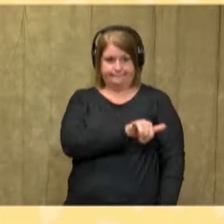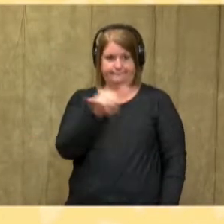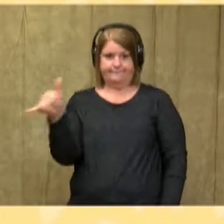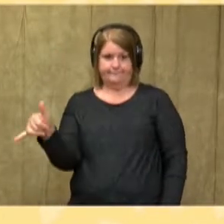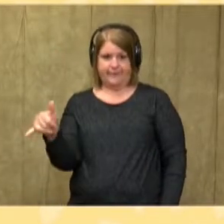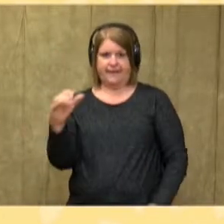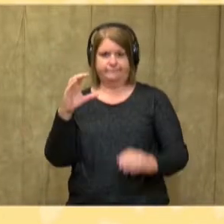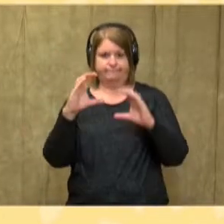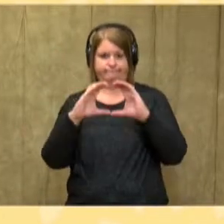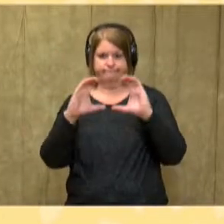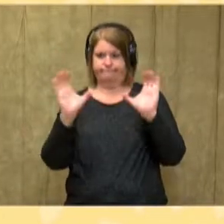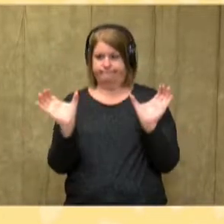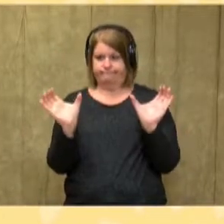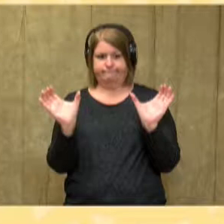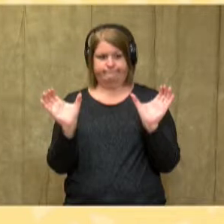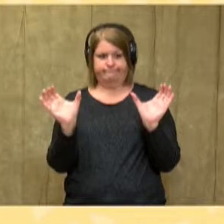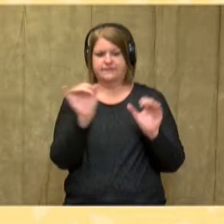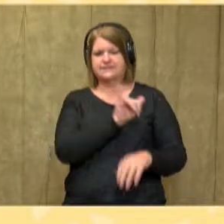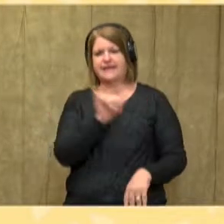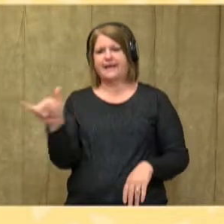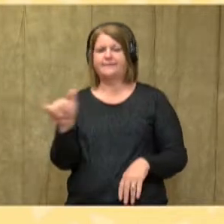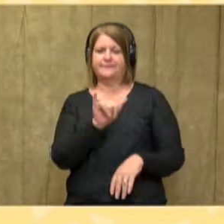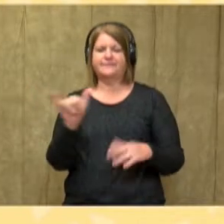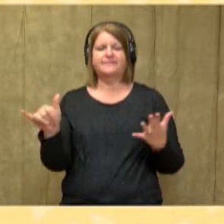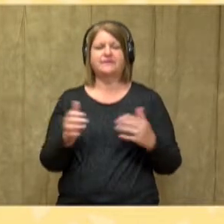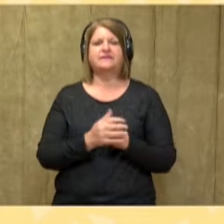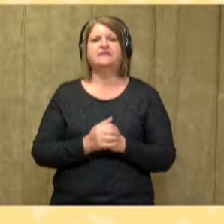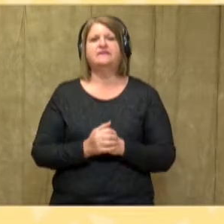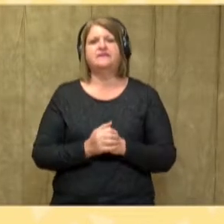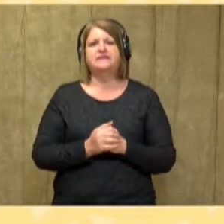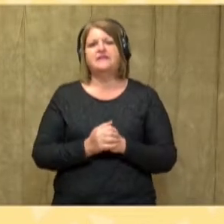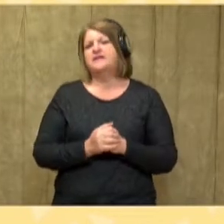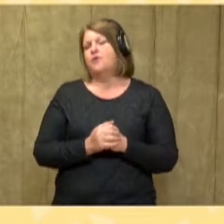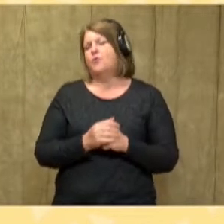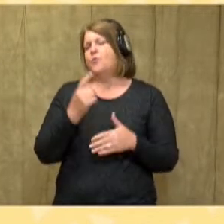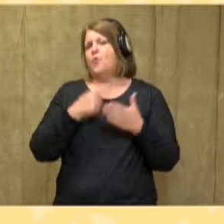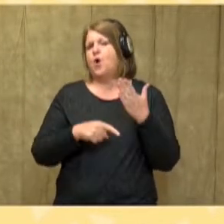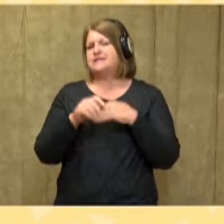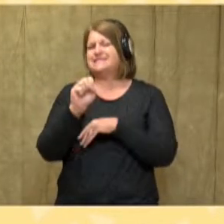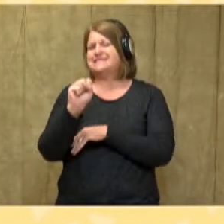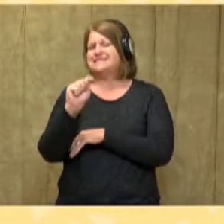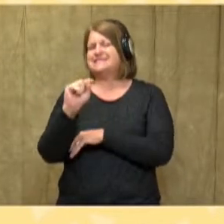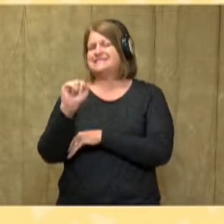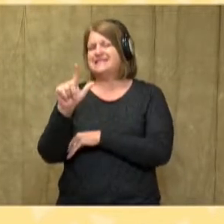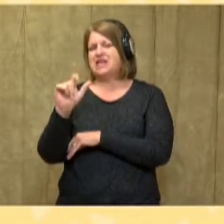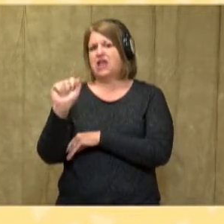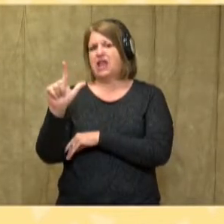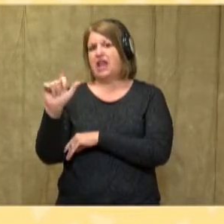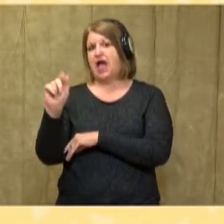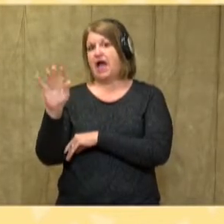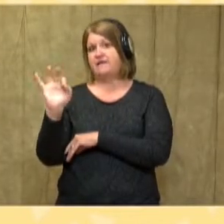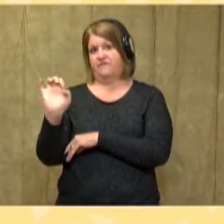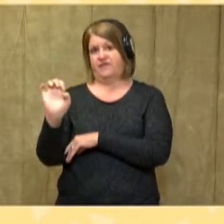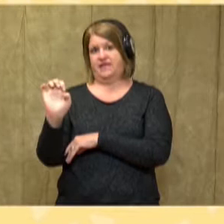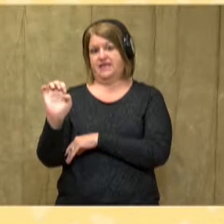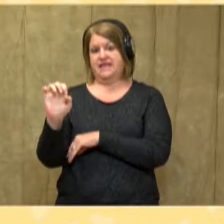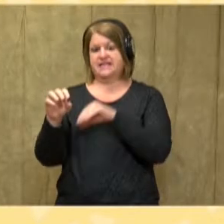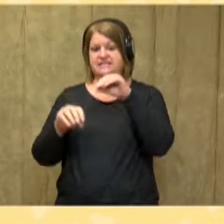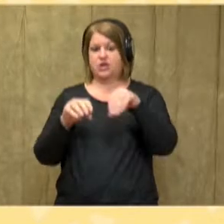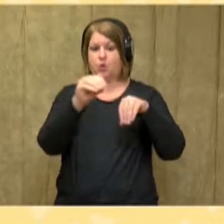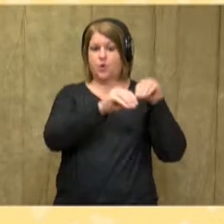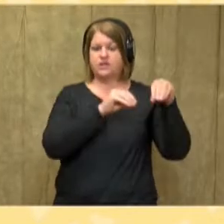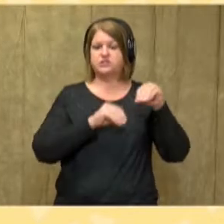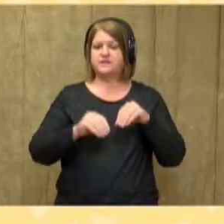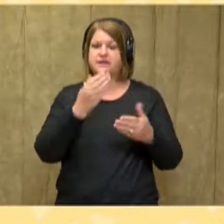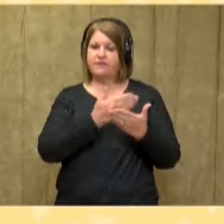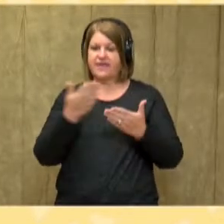when we make our still life. All right, so let's talk about what is a still life. A still life is an arrangement of objects that